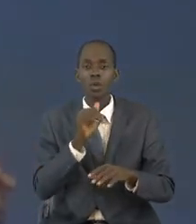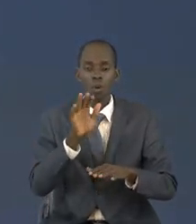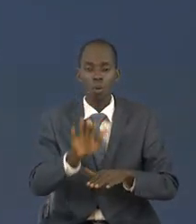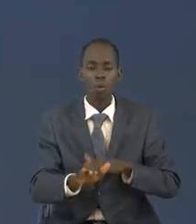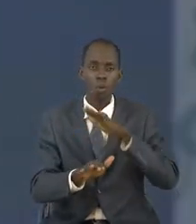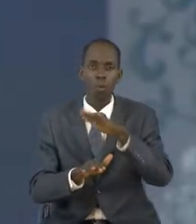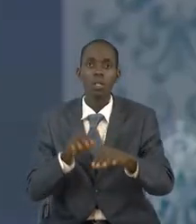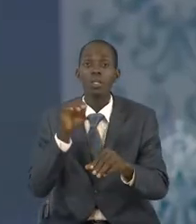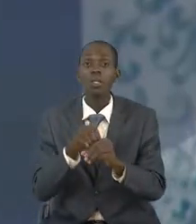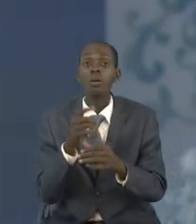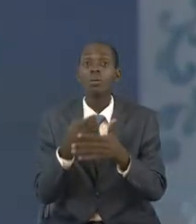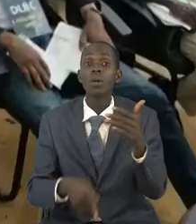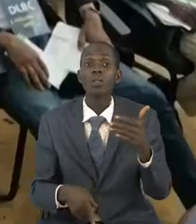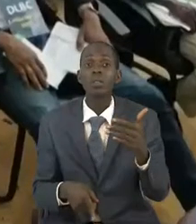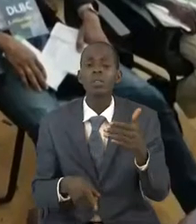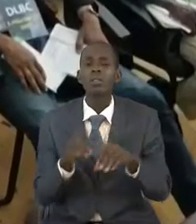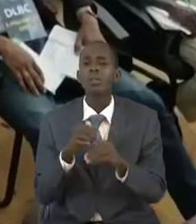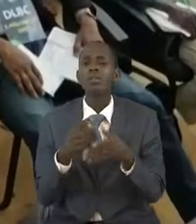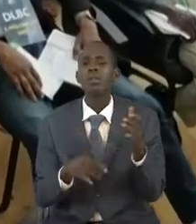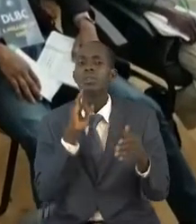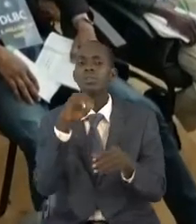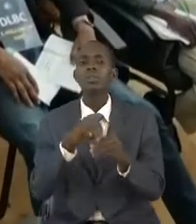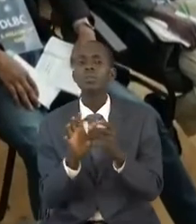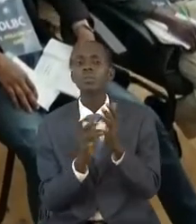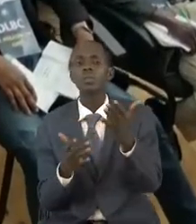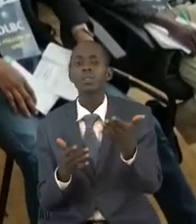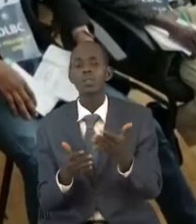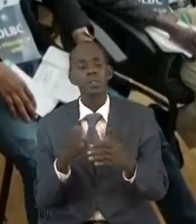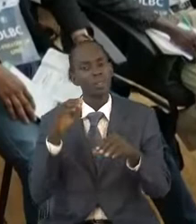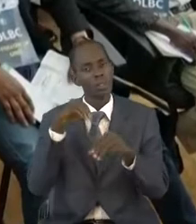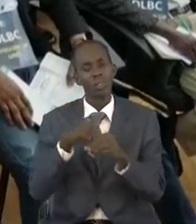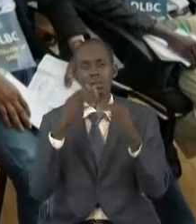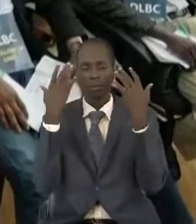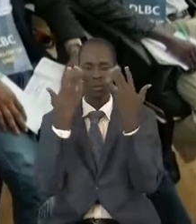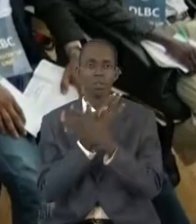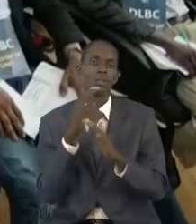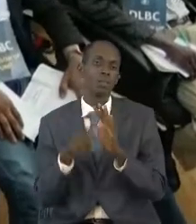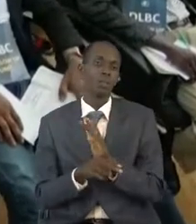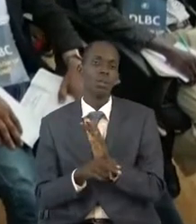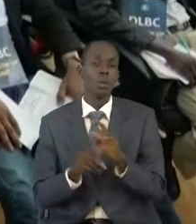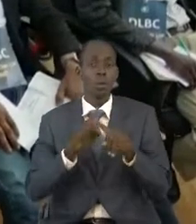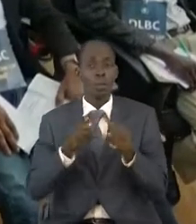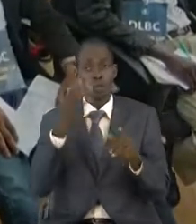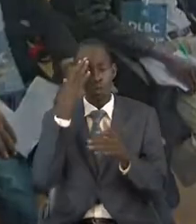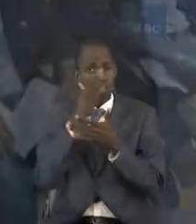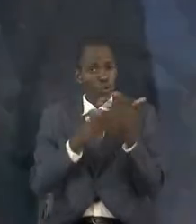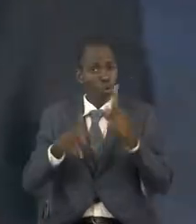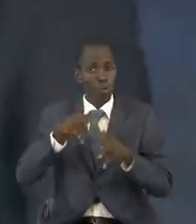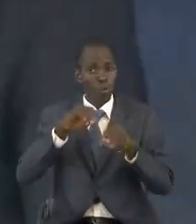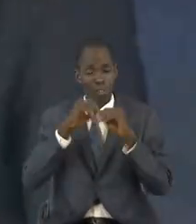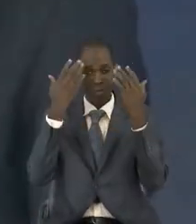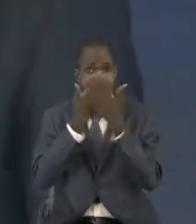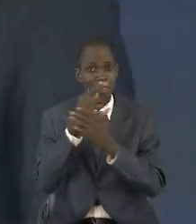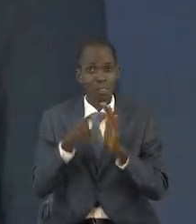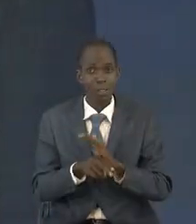me, tell me, tell me. But you know, some of those people in darkness, they have